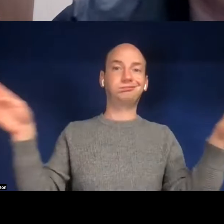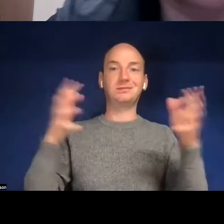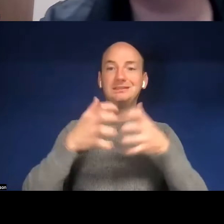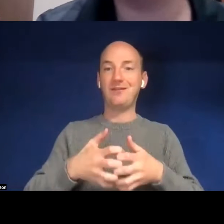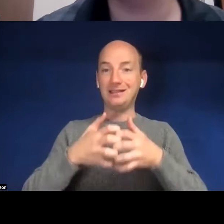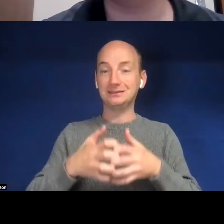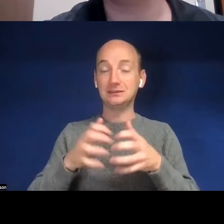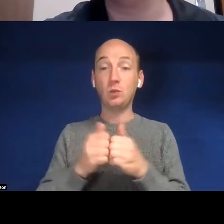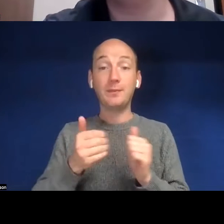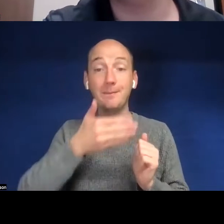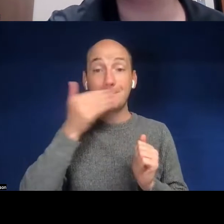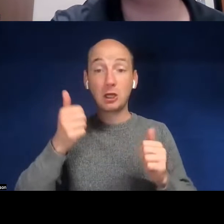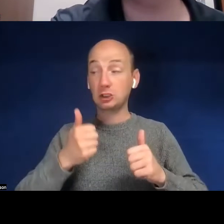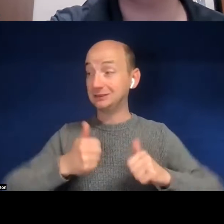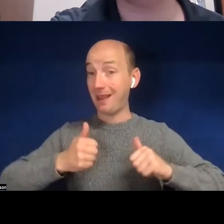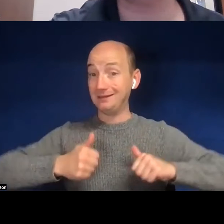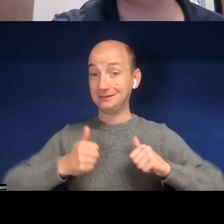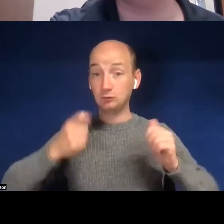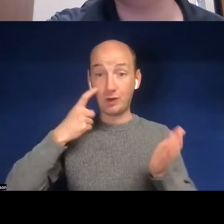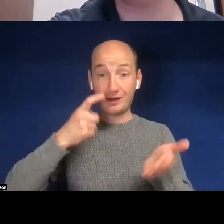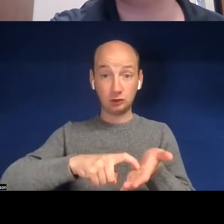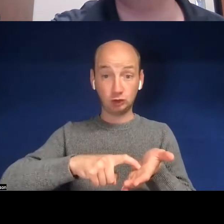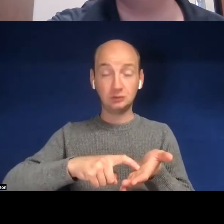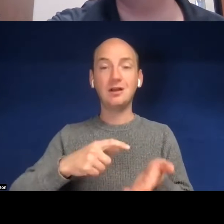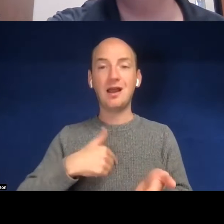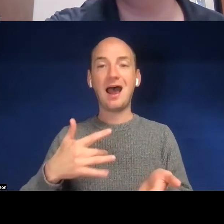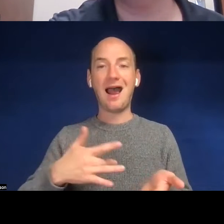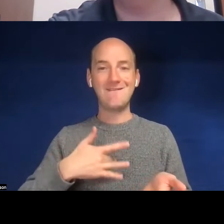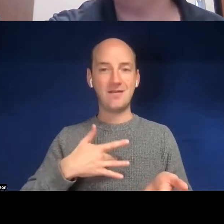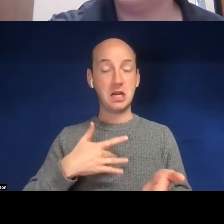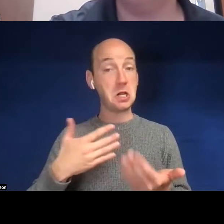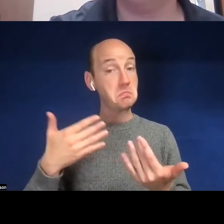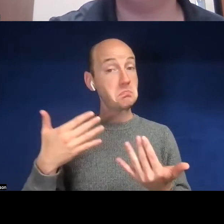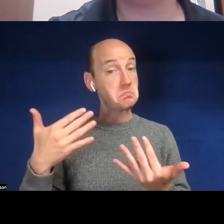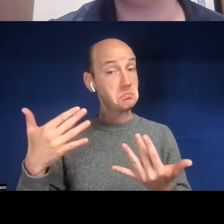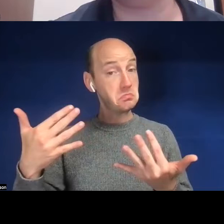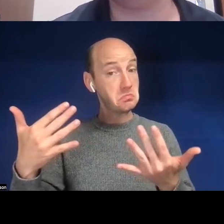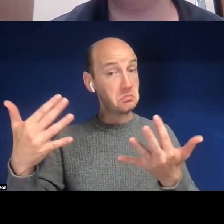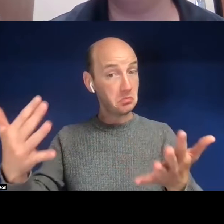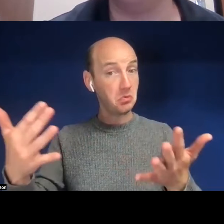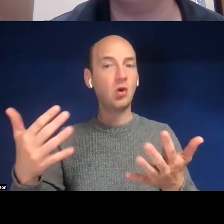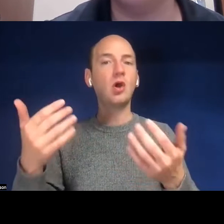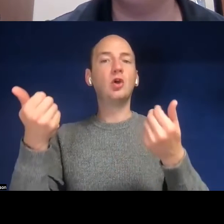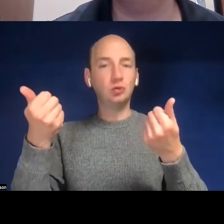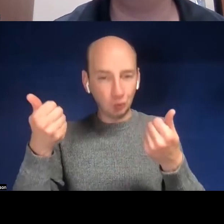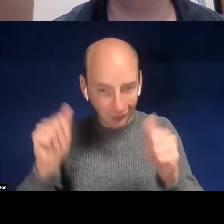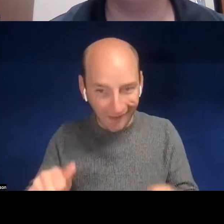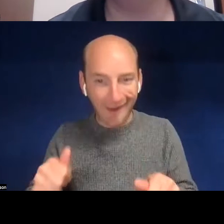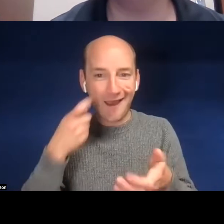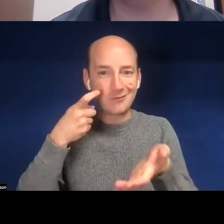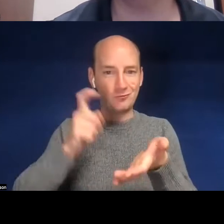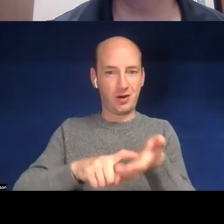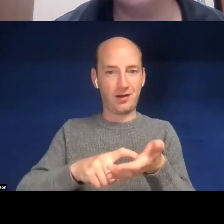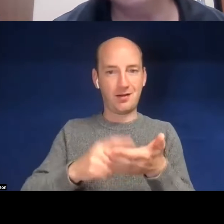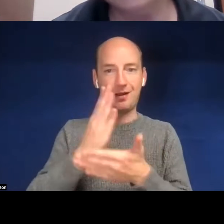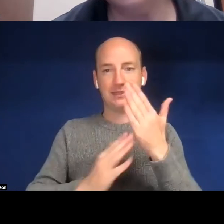higher spatial resolution, I do believe eventually we'll get to the point where we would be able to recognize hand shape with radar.